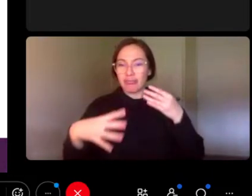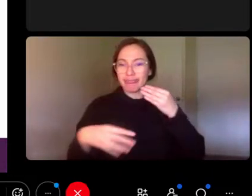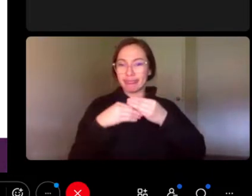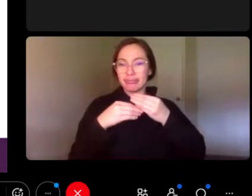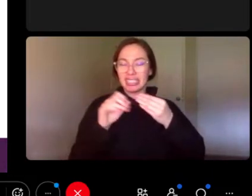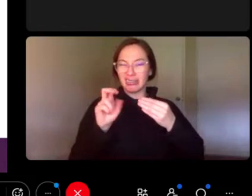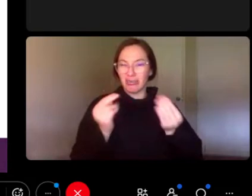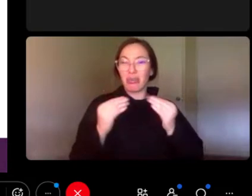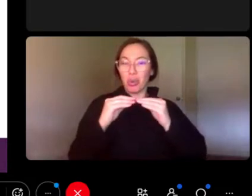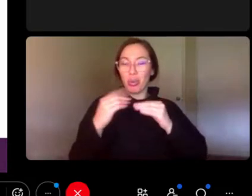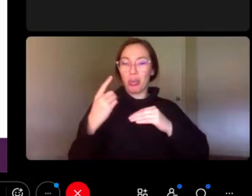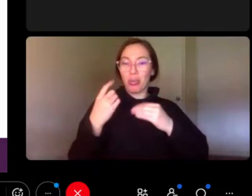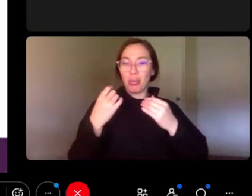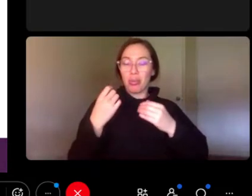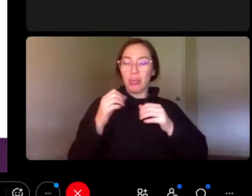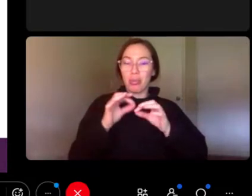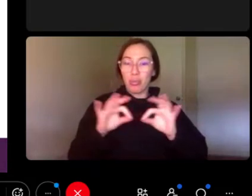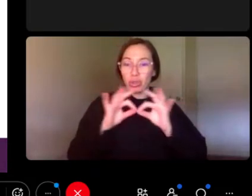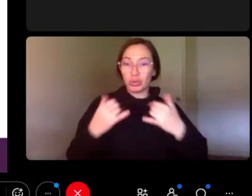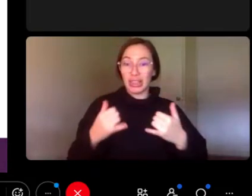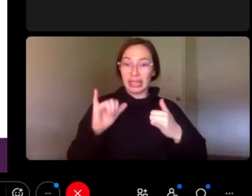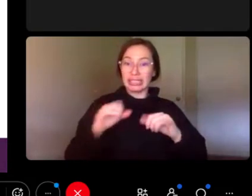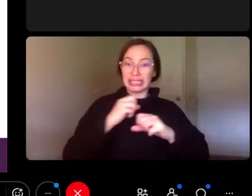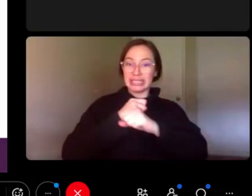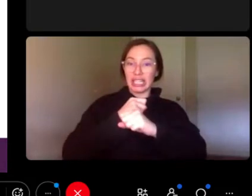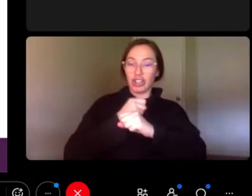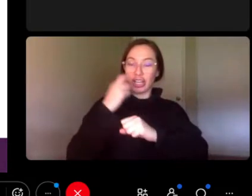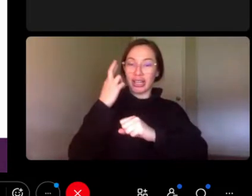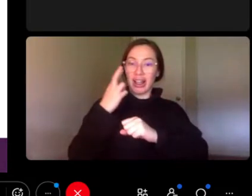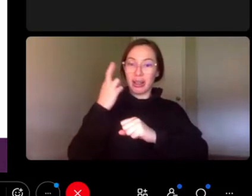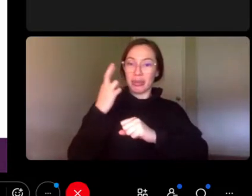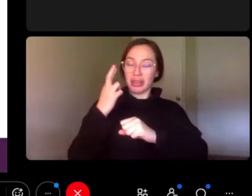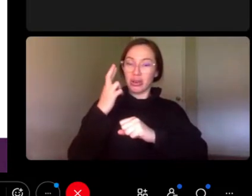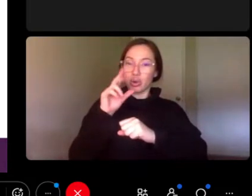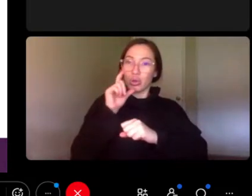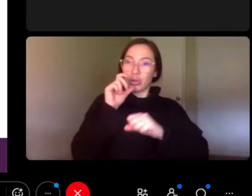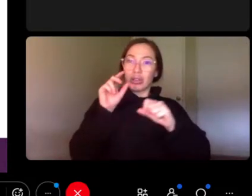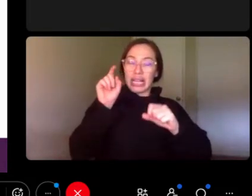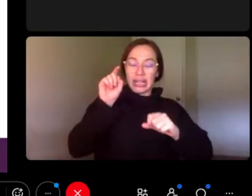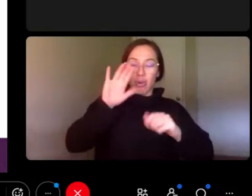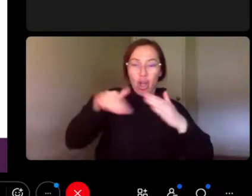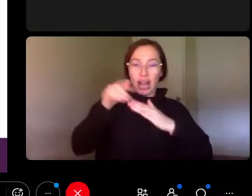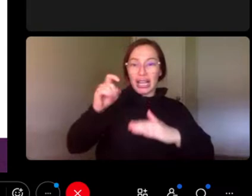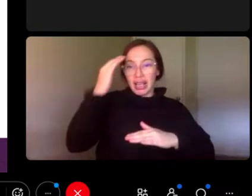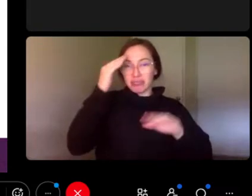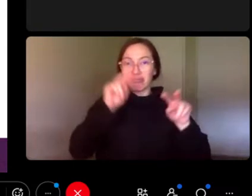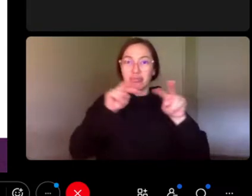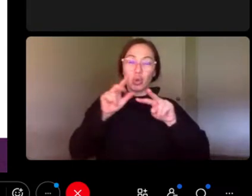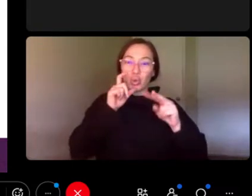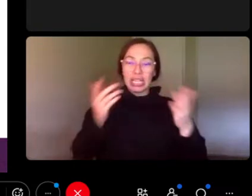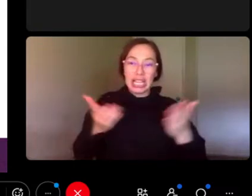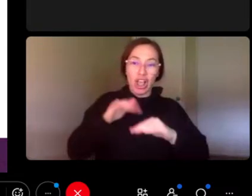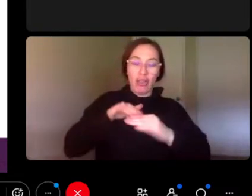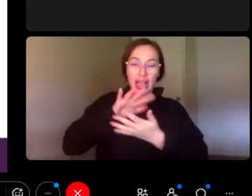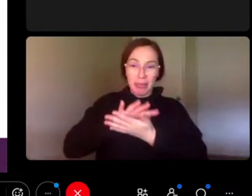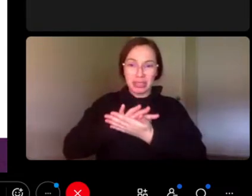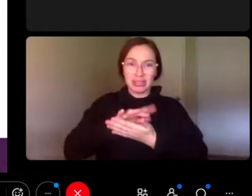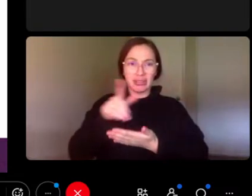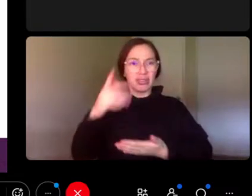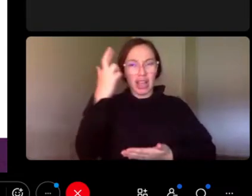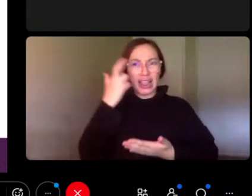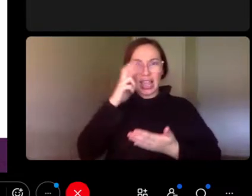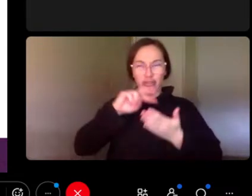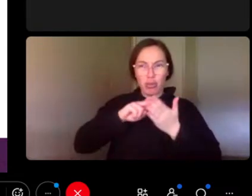today, is the security element. All of us need to be at a heightened level of who's on our campuses. Are they there for a purpose? Have they checked